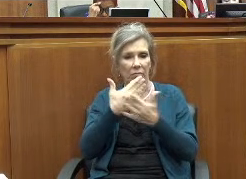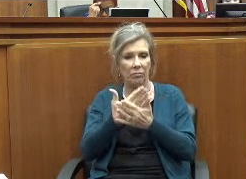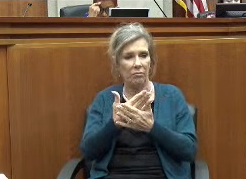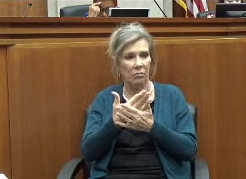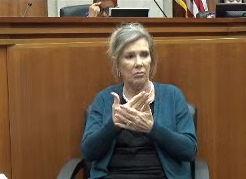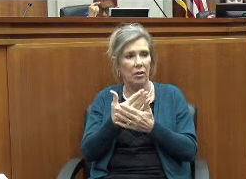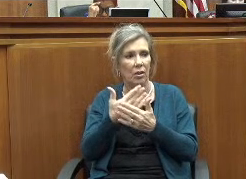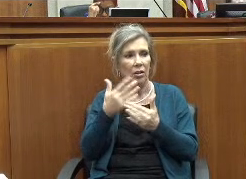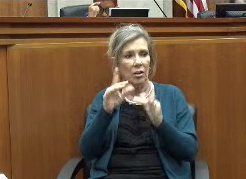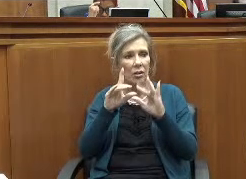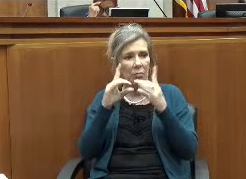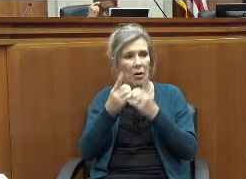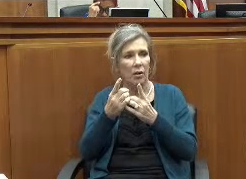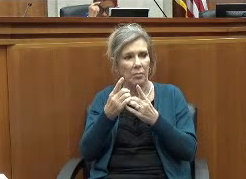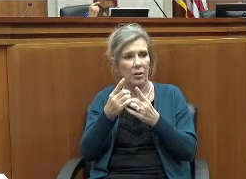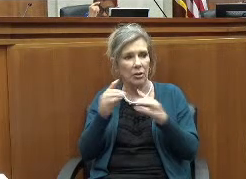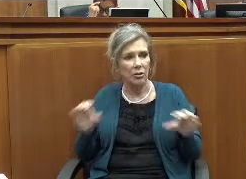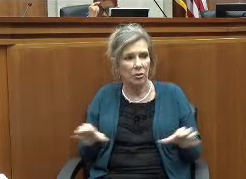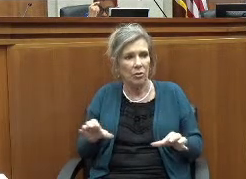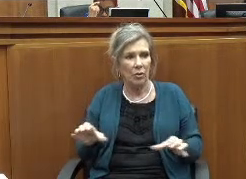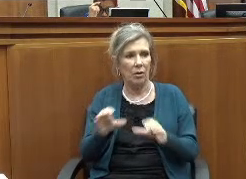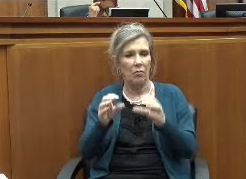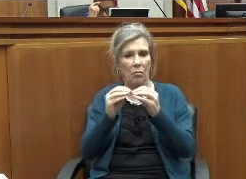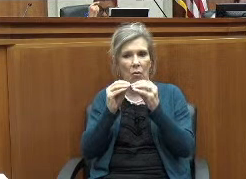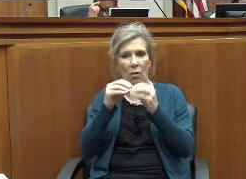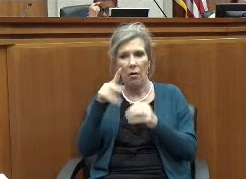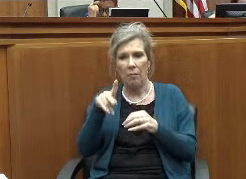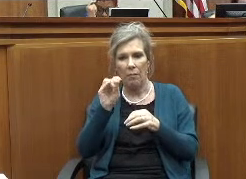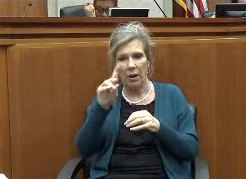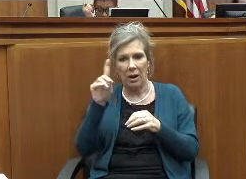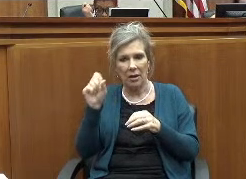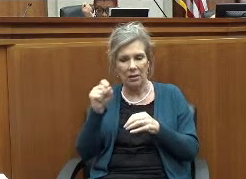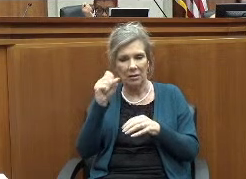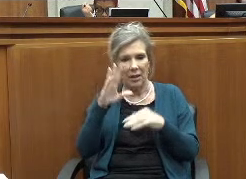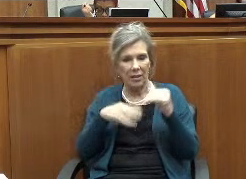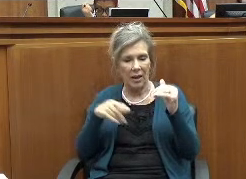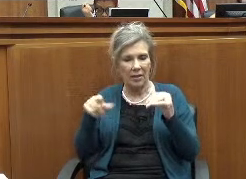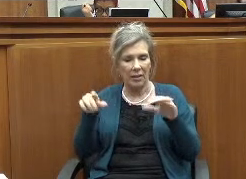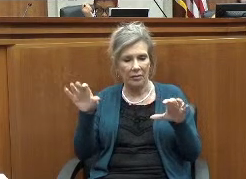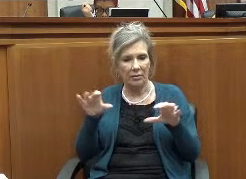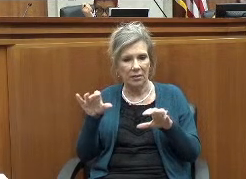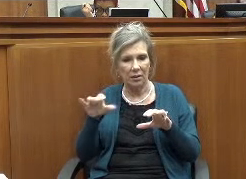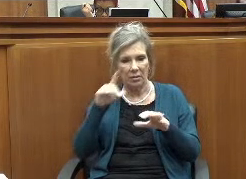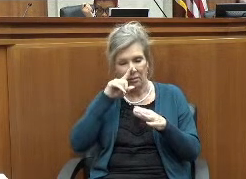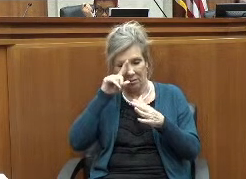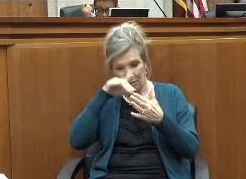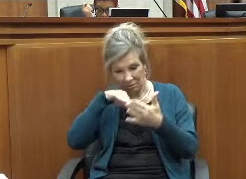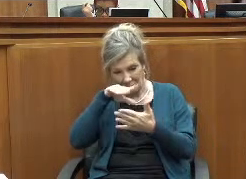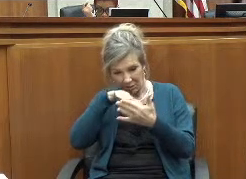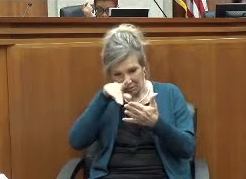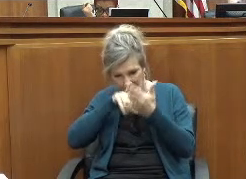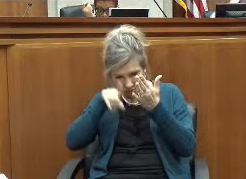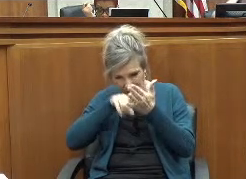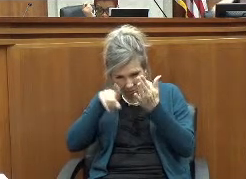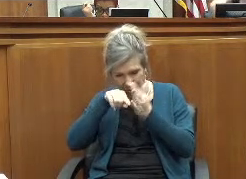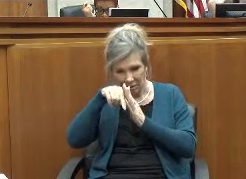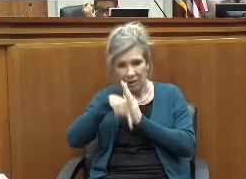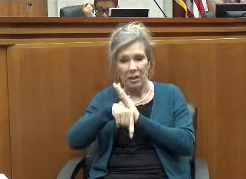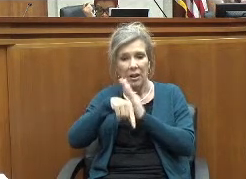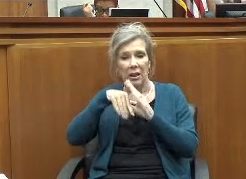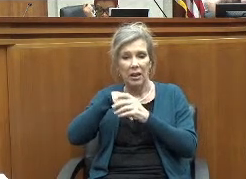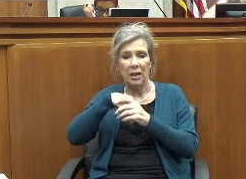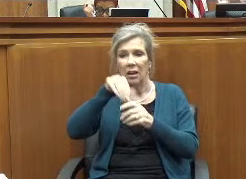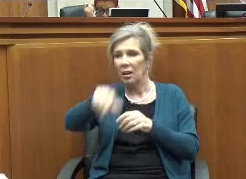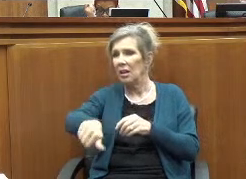department is doing more on pods than they have done scrutiny on any public school, any